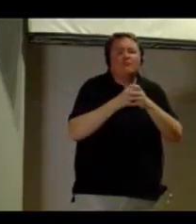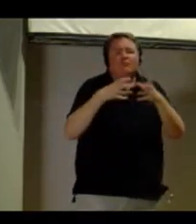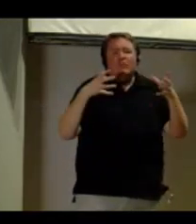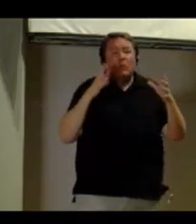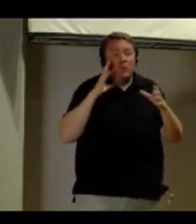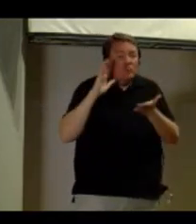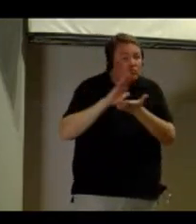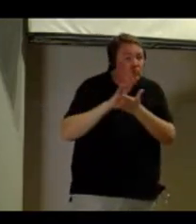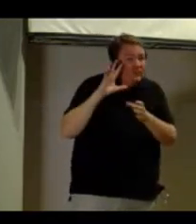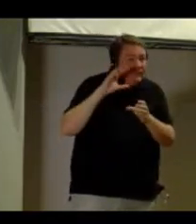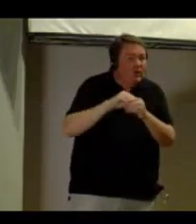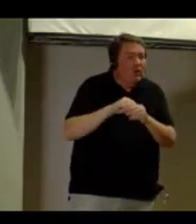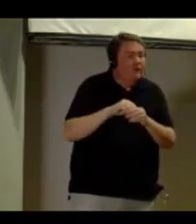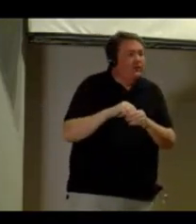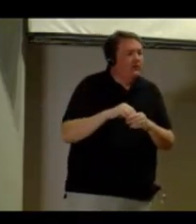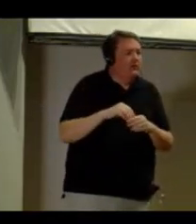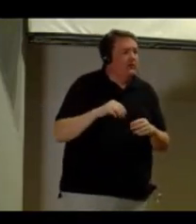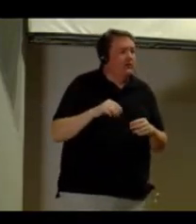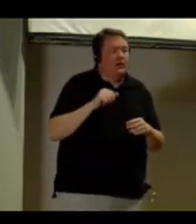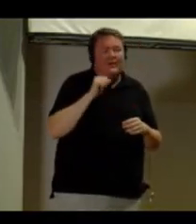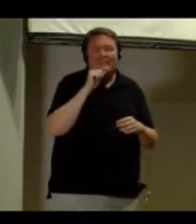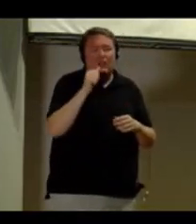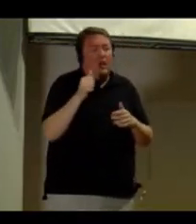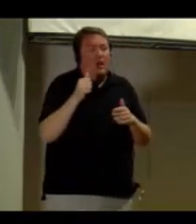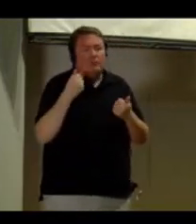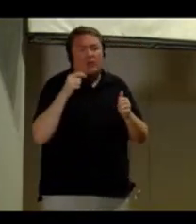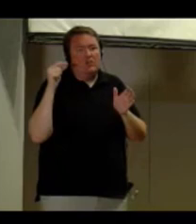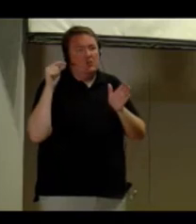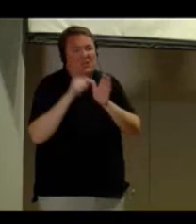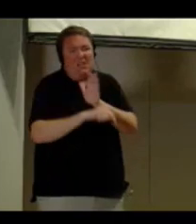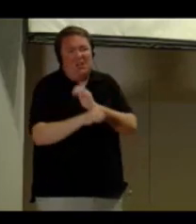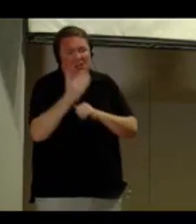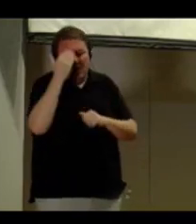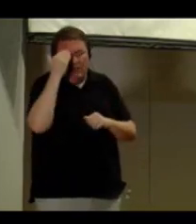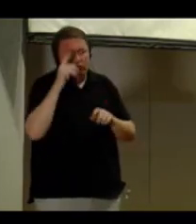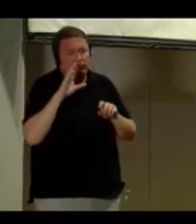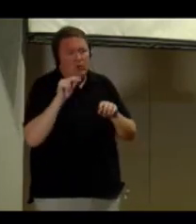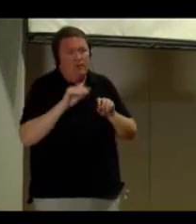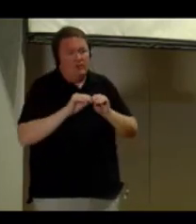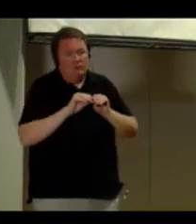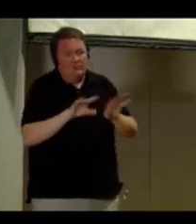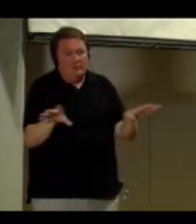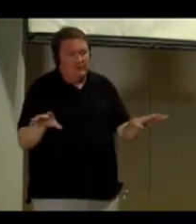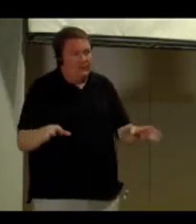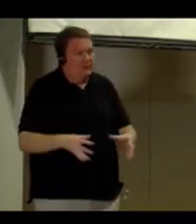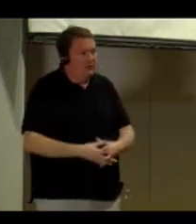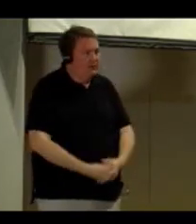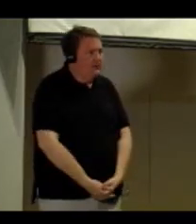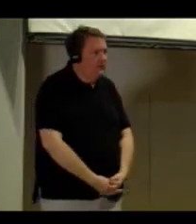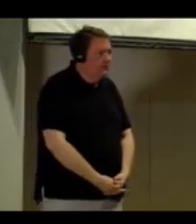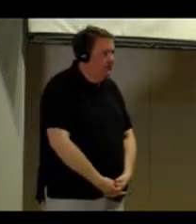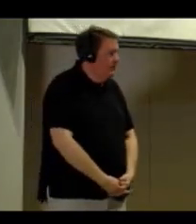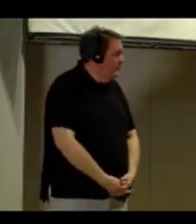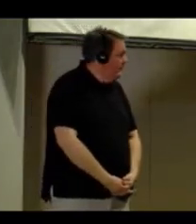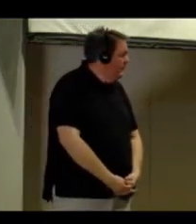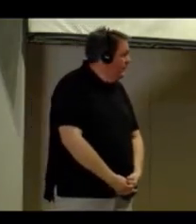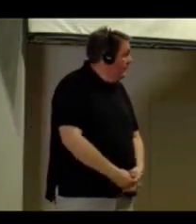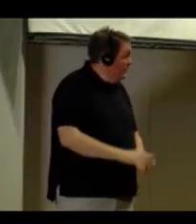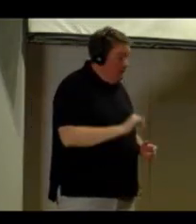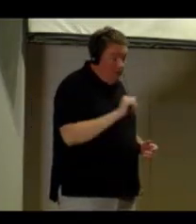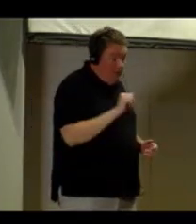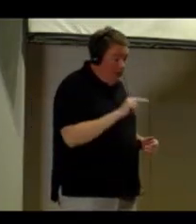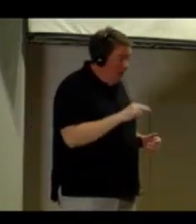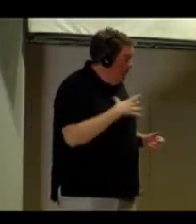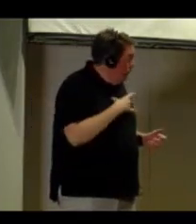truly involved in it? Not to kill the knowledge, but to disseminate more. Ian, do you want to talk